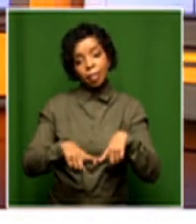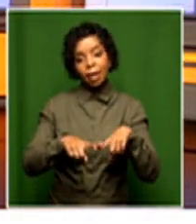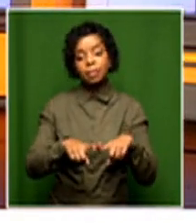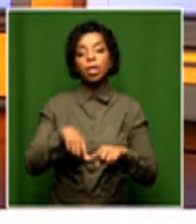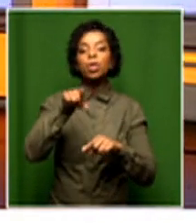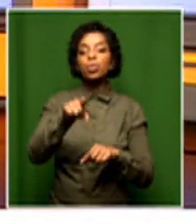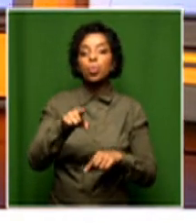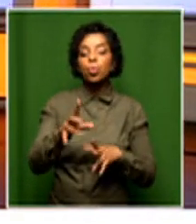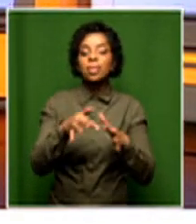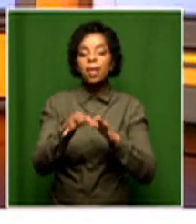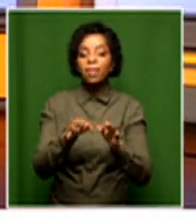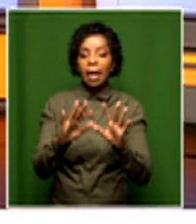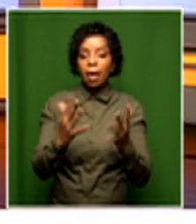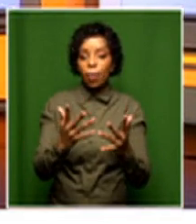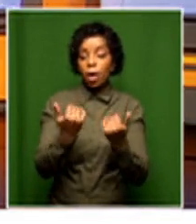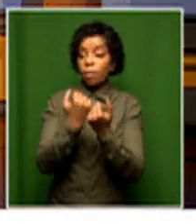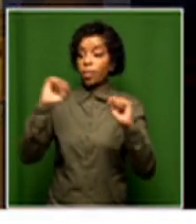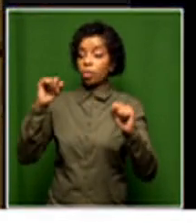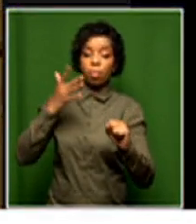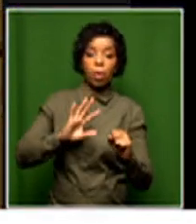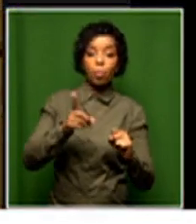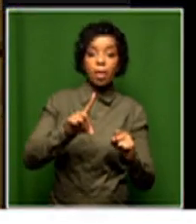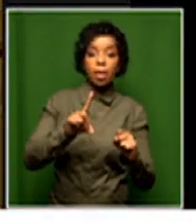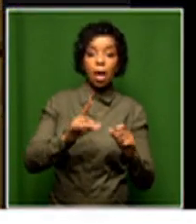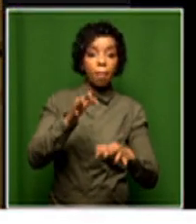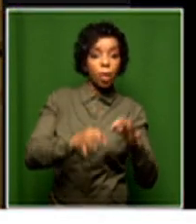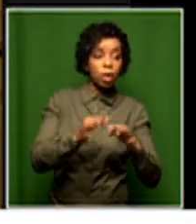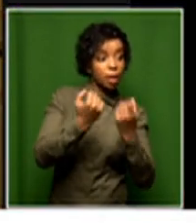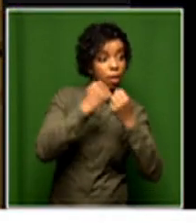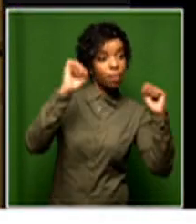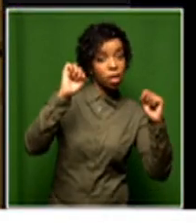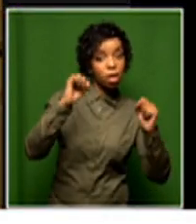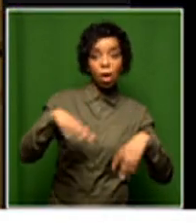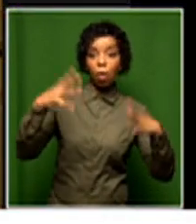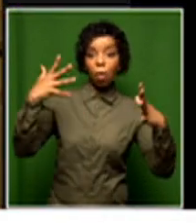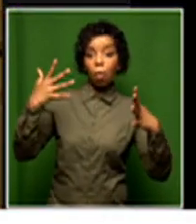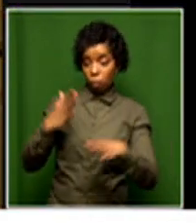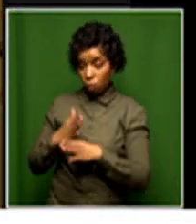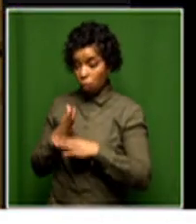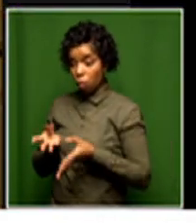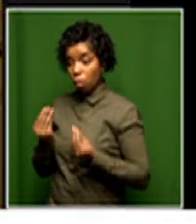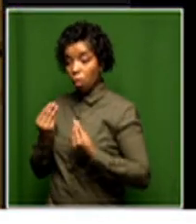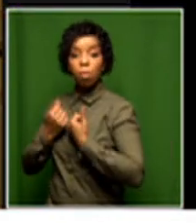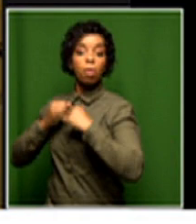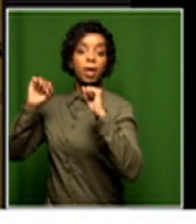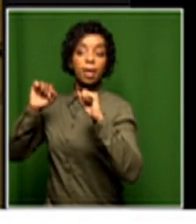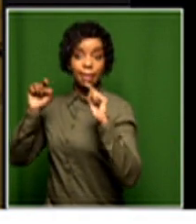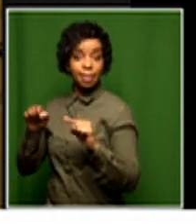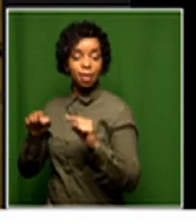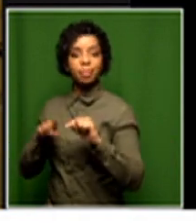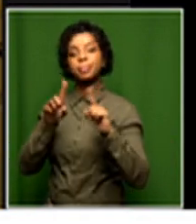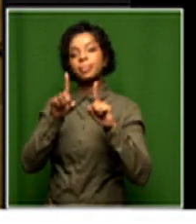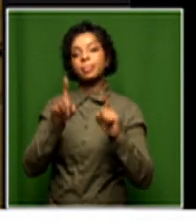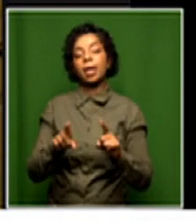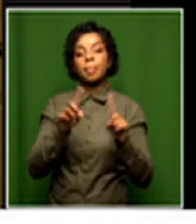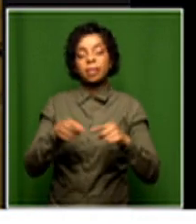freedom is, whether it's political freedom or economic freedom. I mean, one of our core values in Progress